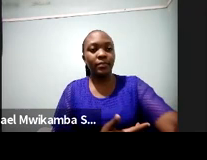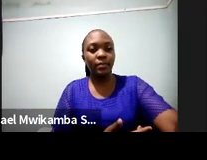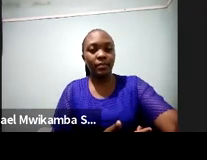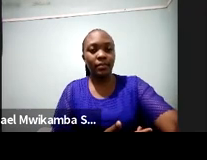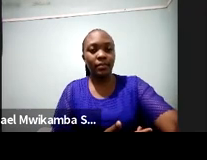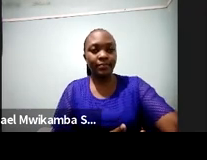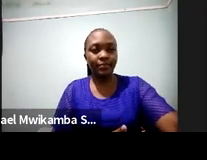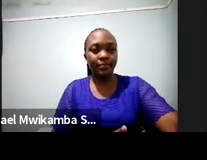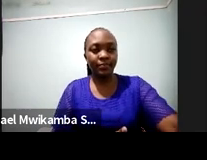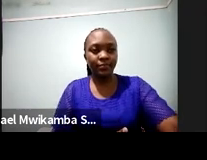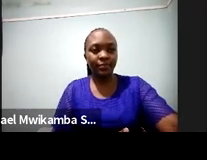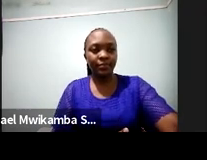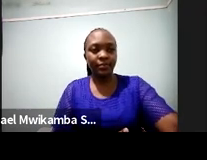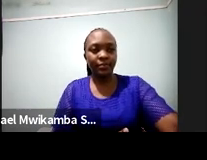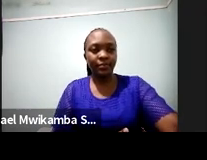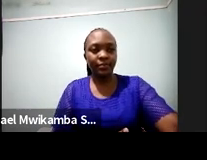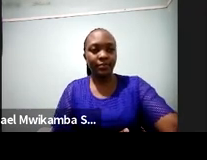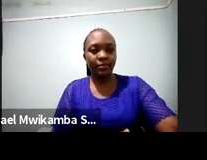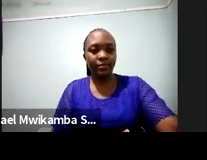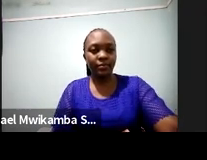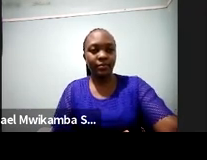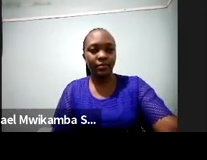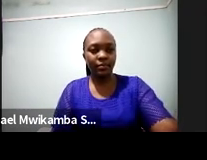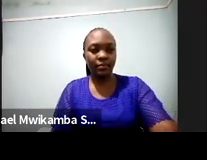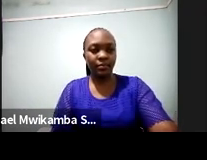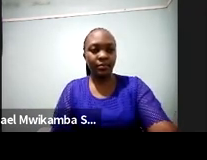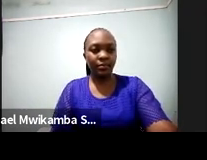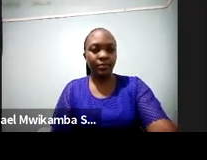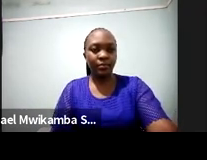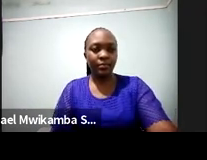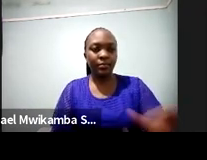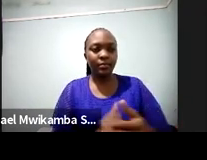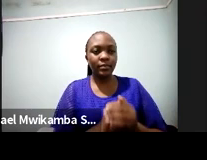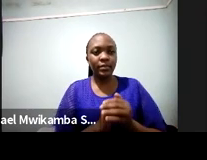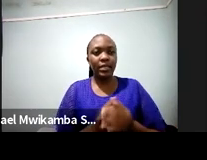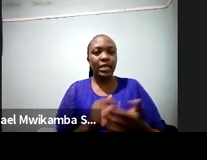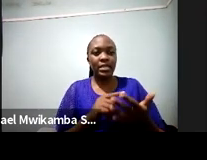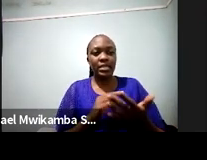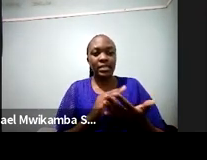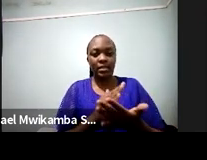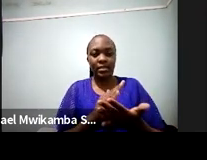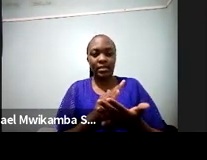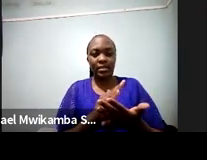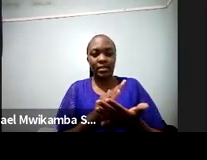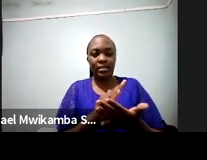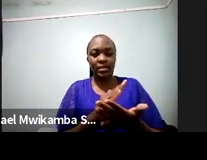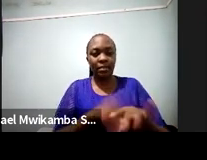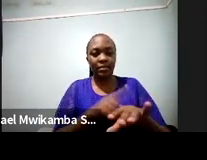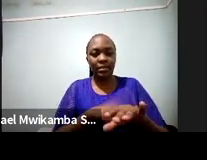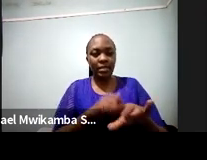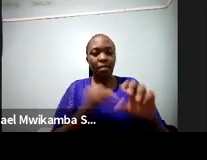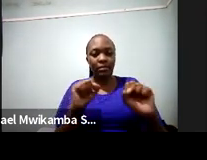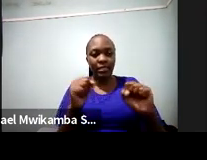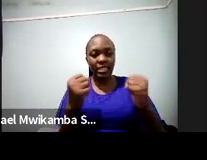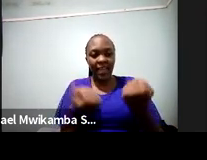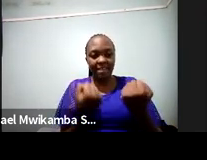savings, and debt sometimes can go hand in hand, slightly higher or slightly lower, not a problem. But I've tried to give you